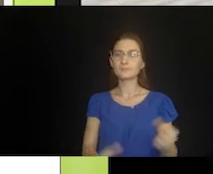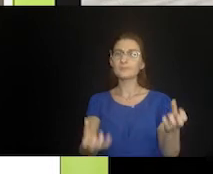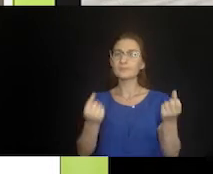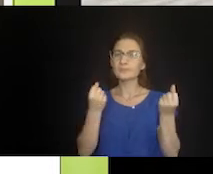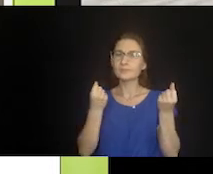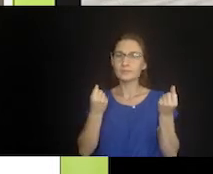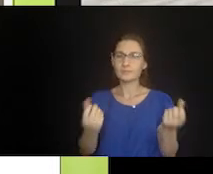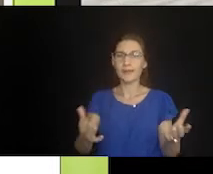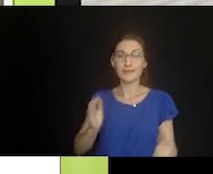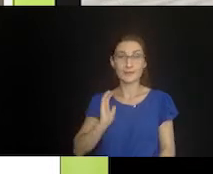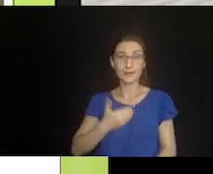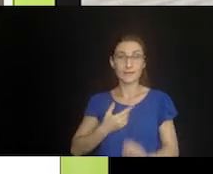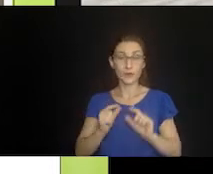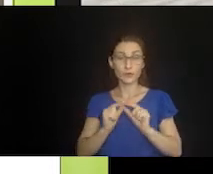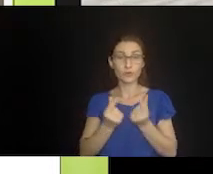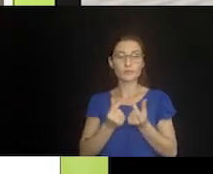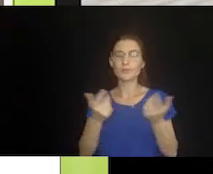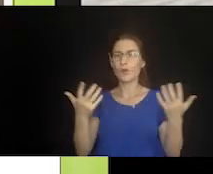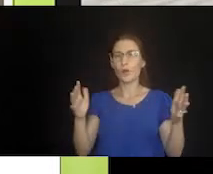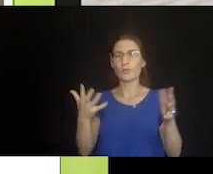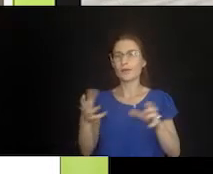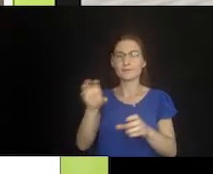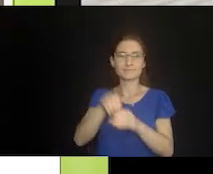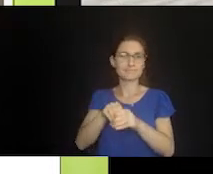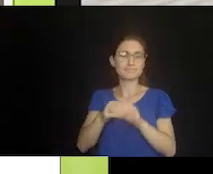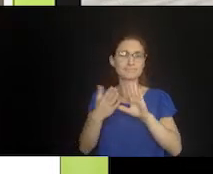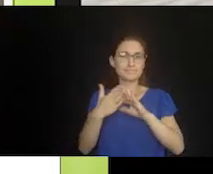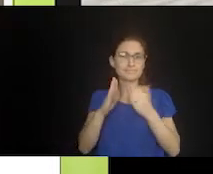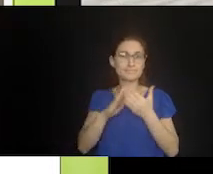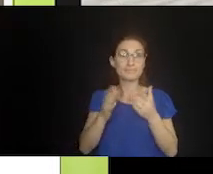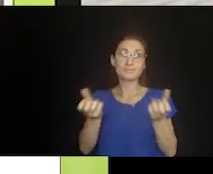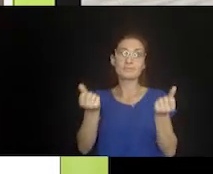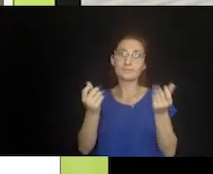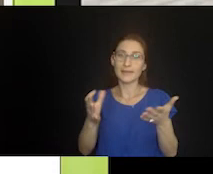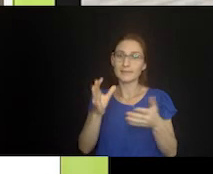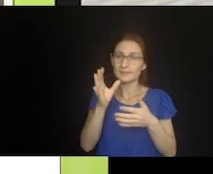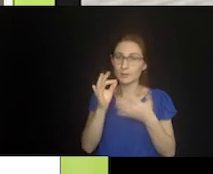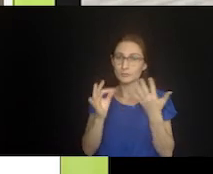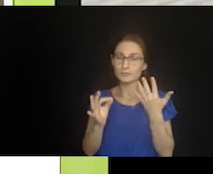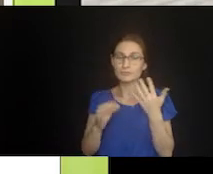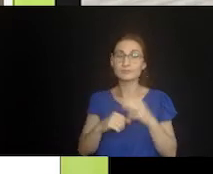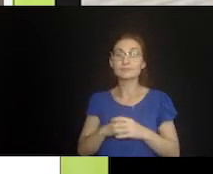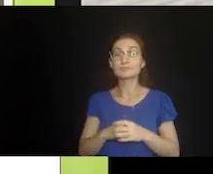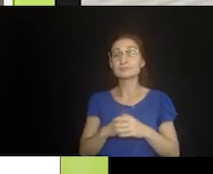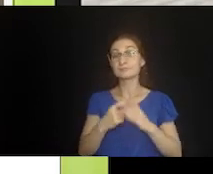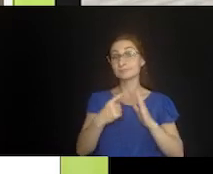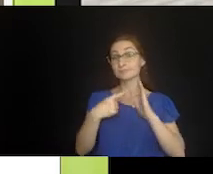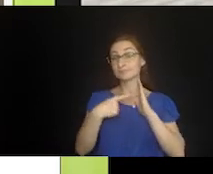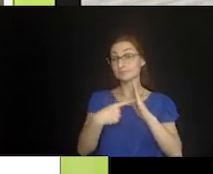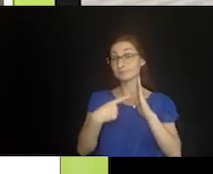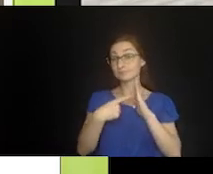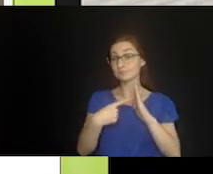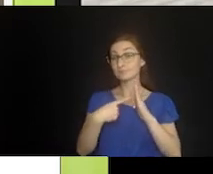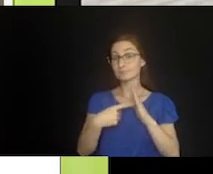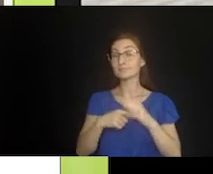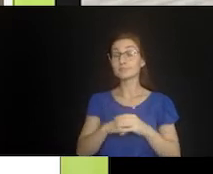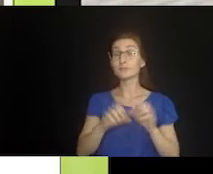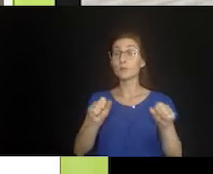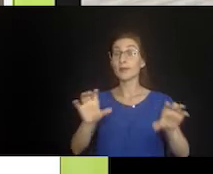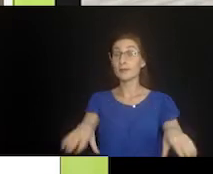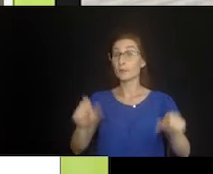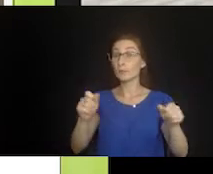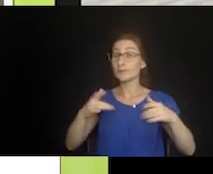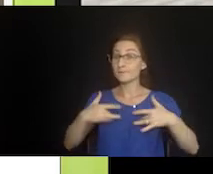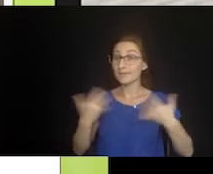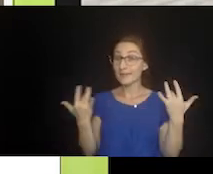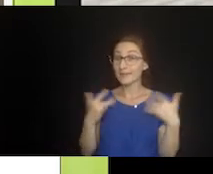So many of our groups already get involved in the community in lots of different ways, but ways that